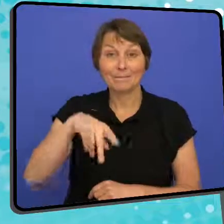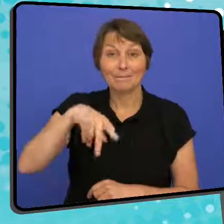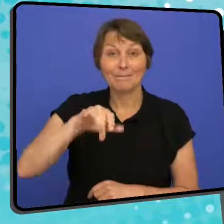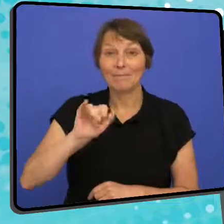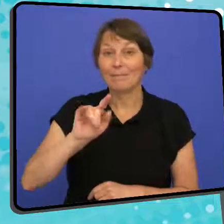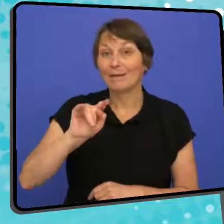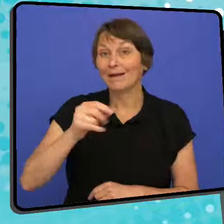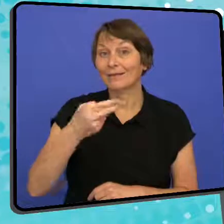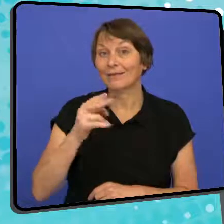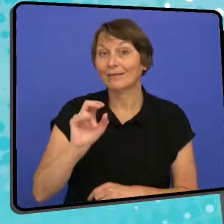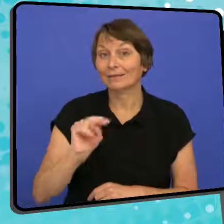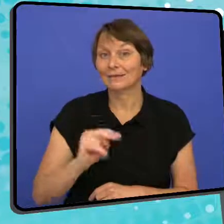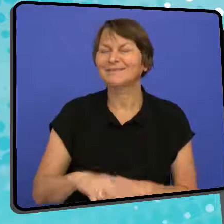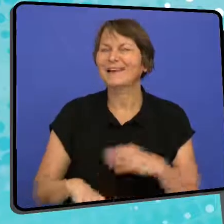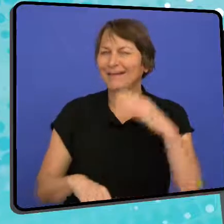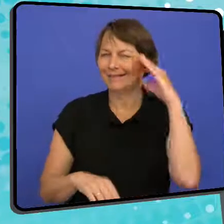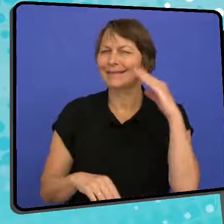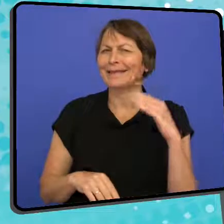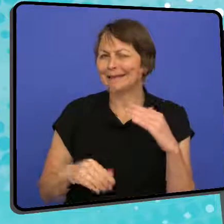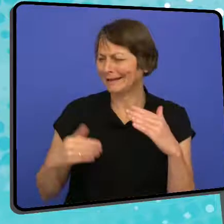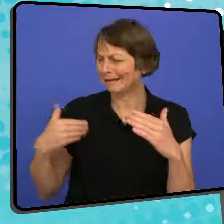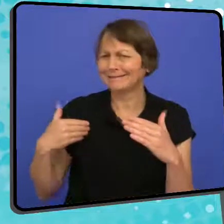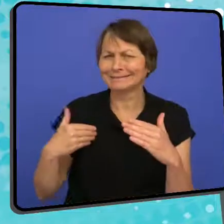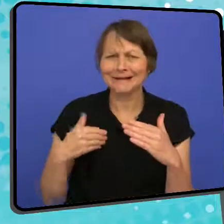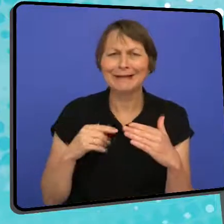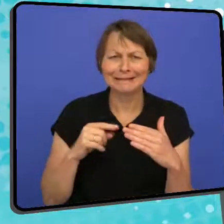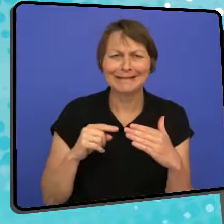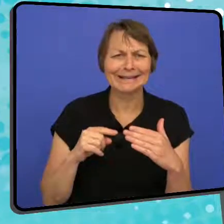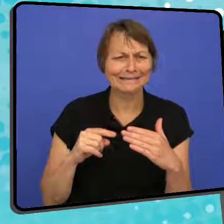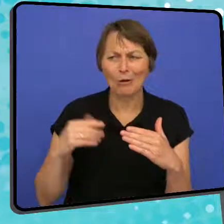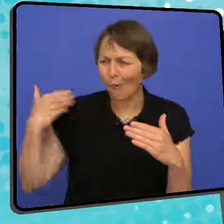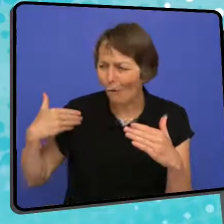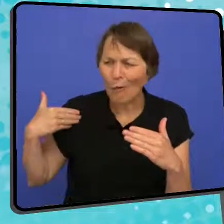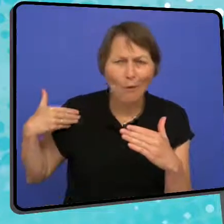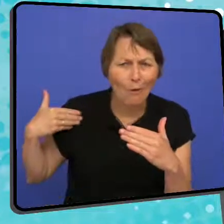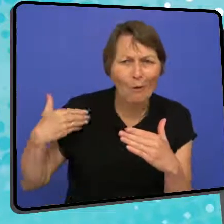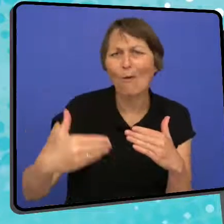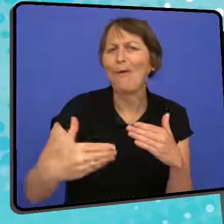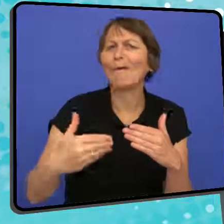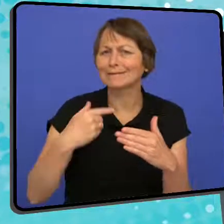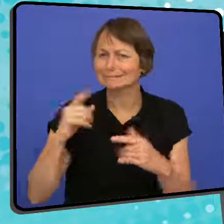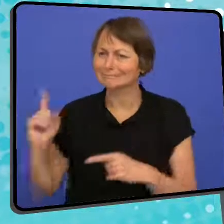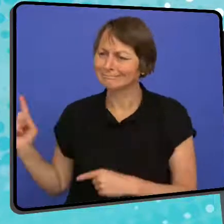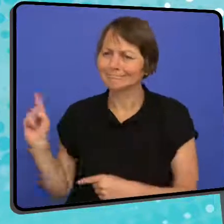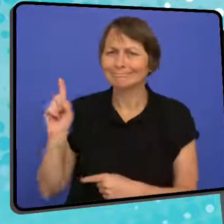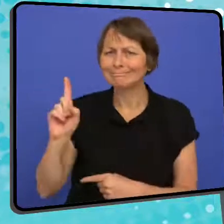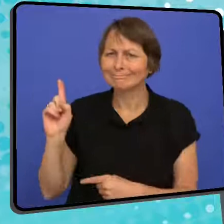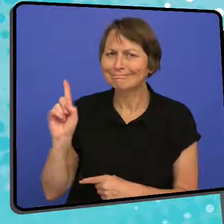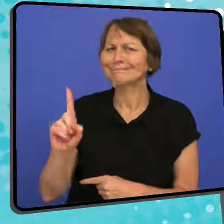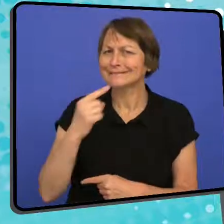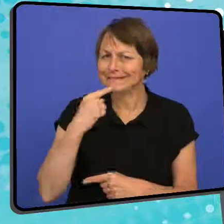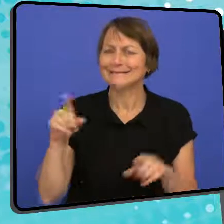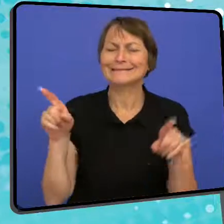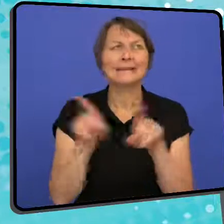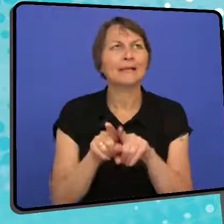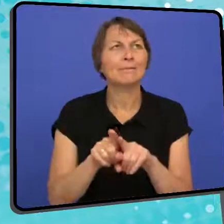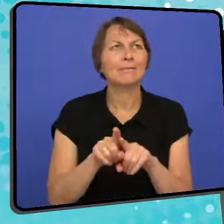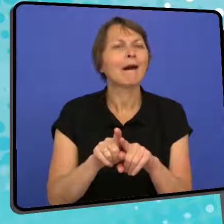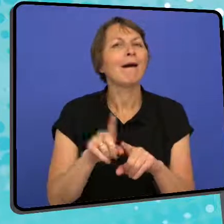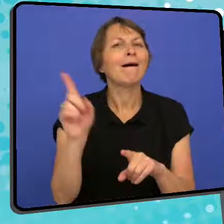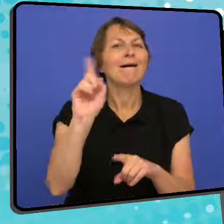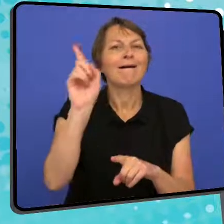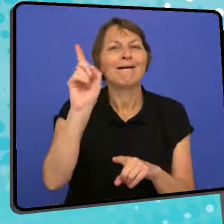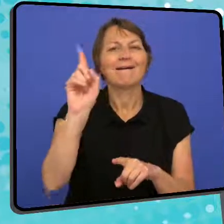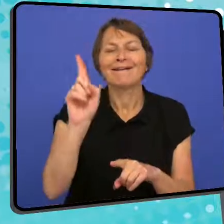I think that's now 13 for 13 that everyone has said Python. Oh no, we might have